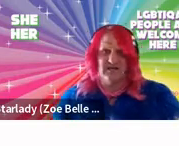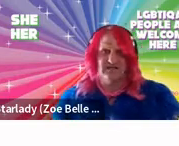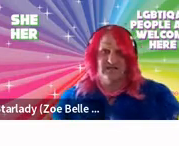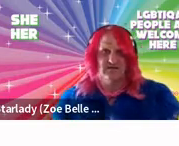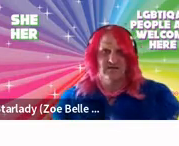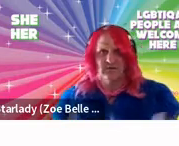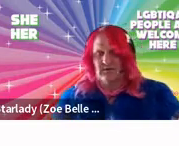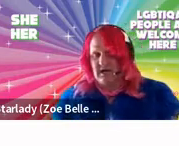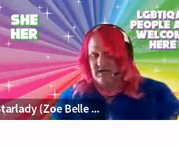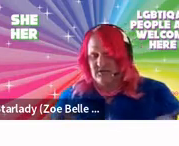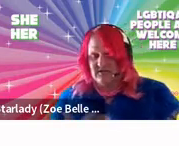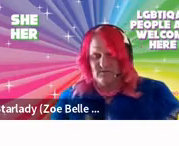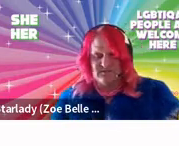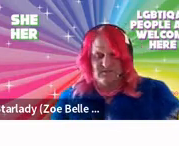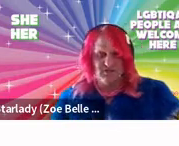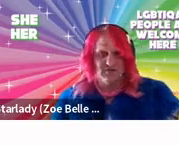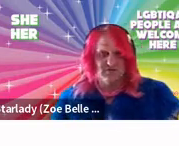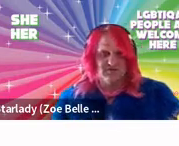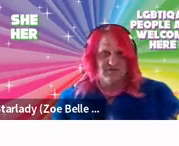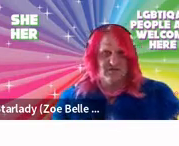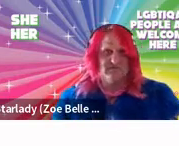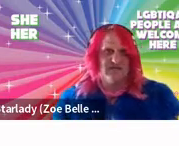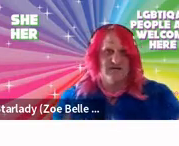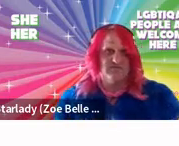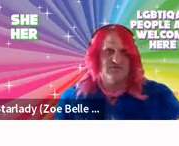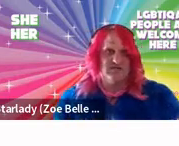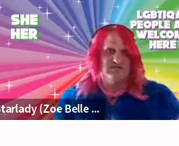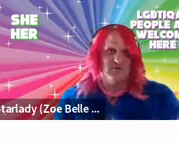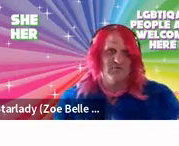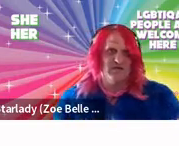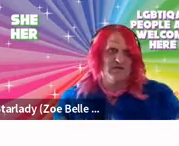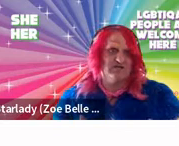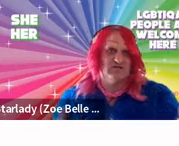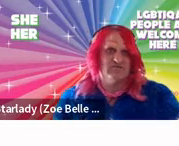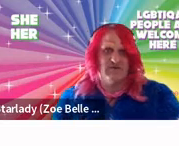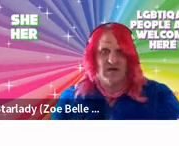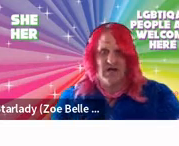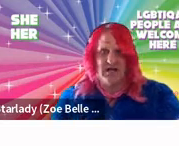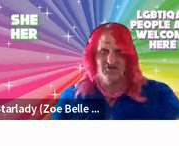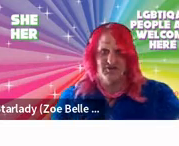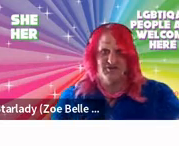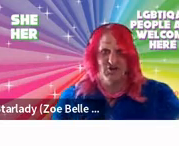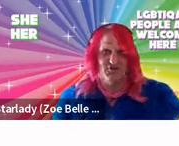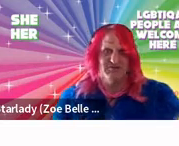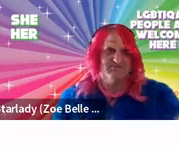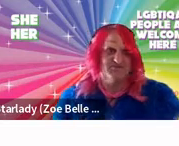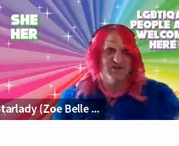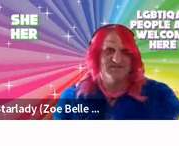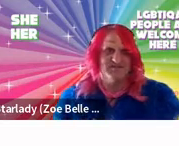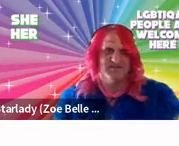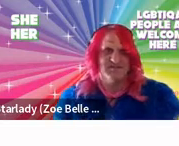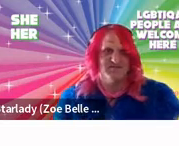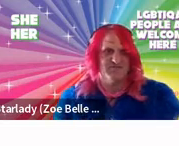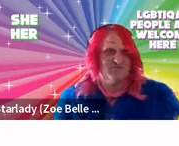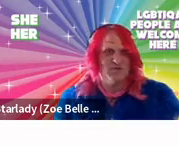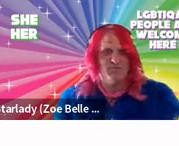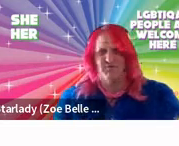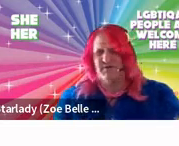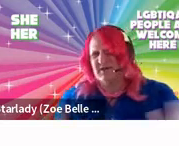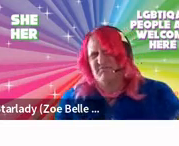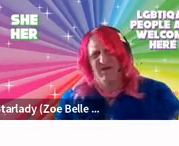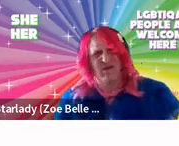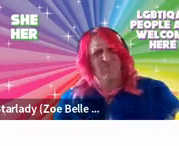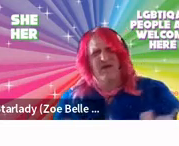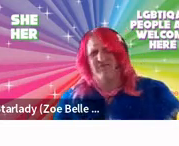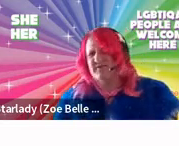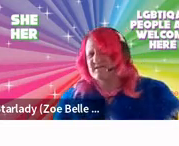to society. Transmisogyny also comes out of transphobia, so the fear, hatred, and intolerance of trans and gender diverse